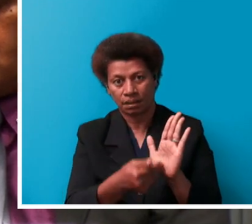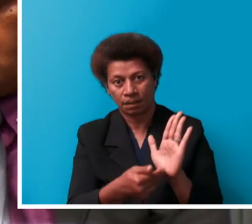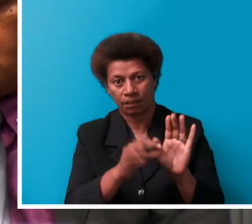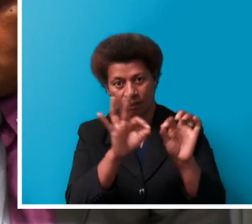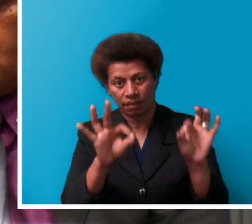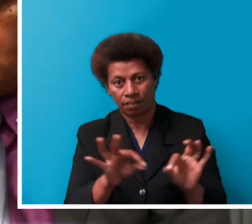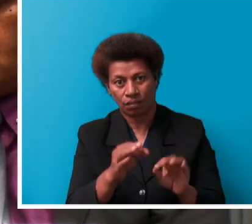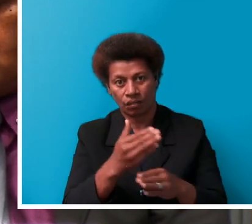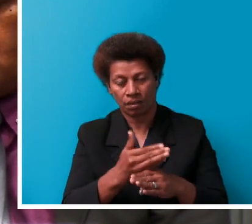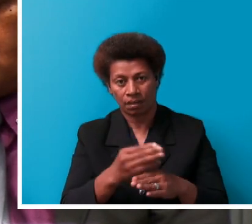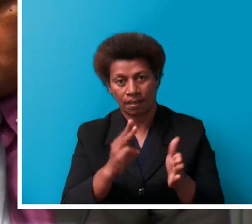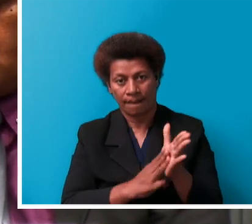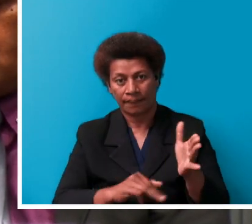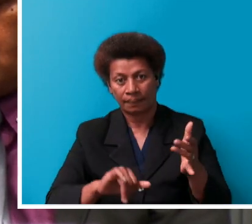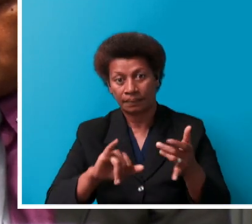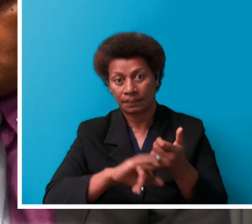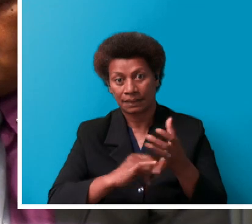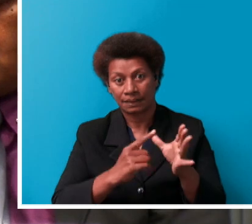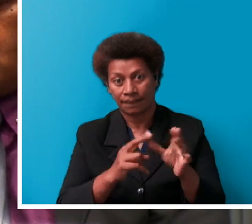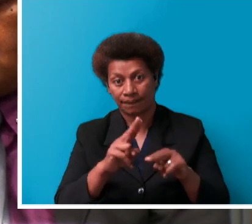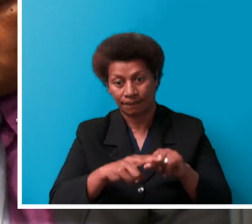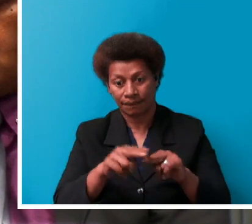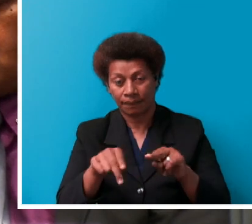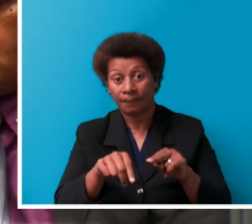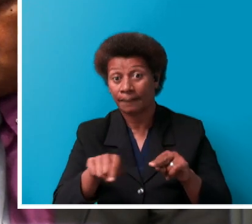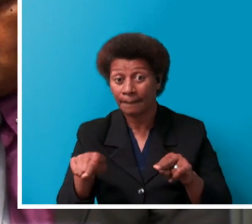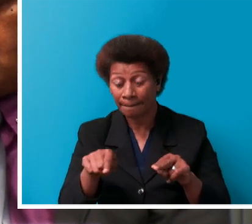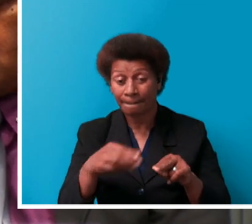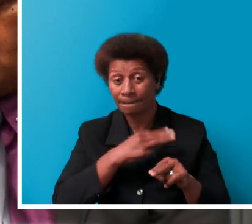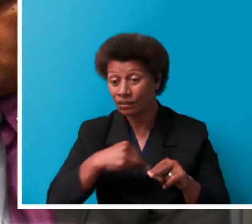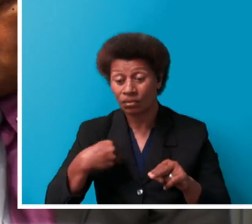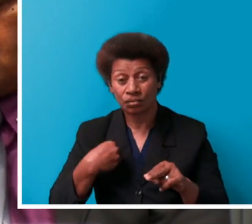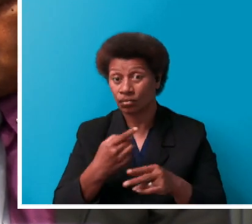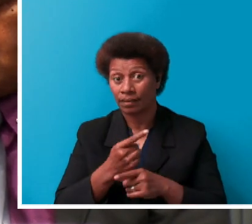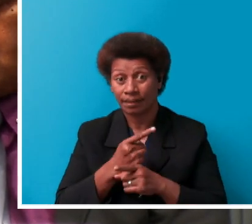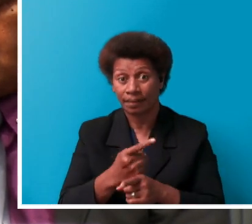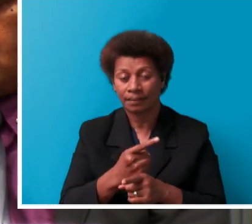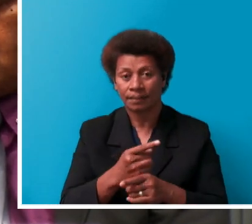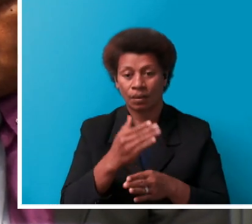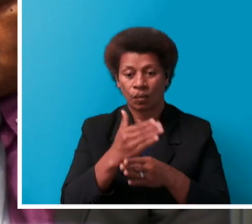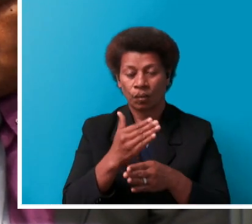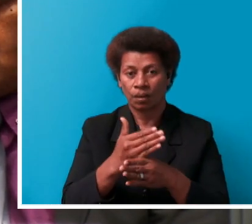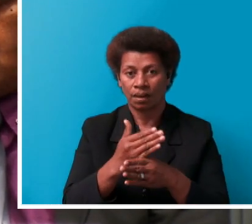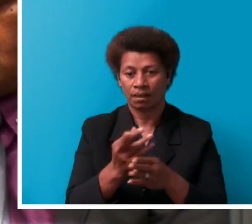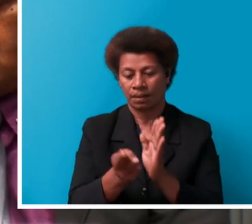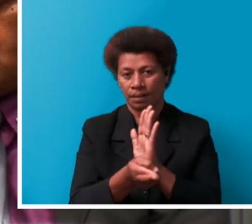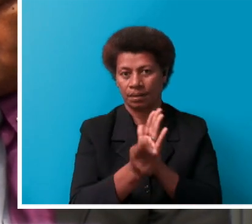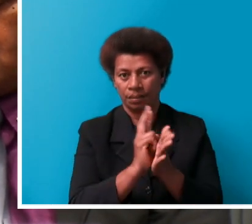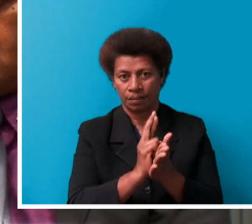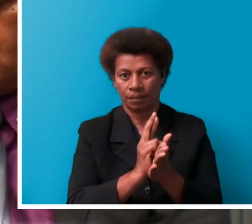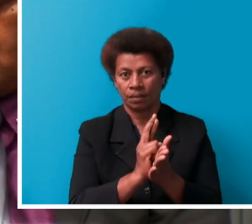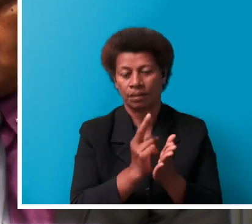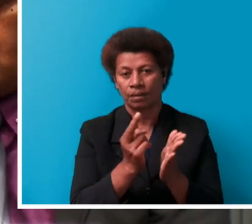MSF, under the guidance of the Ministry, is working towards the review of Maritime Transport Act